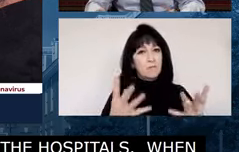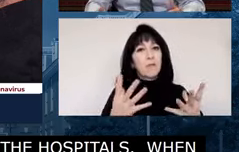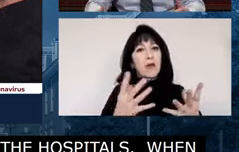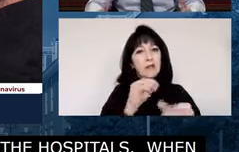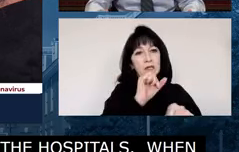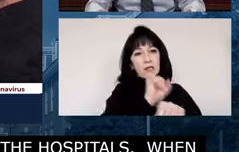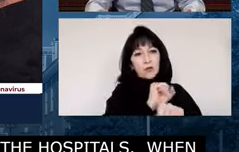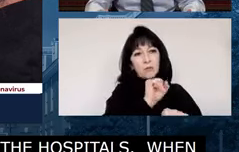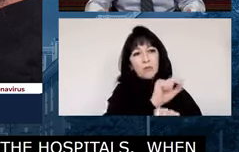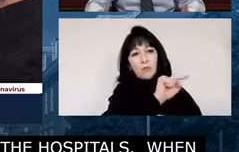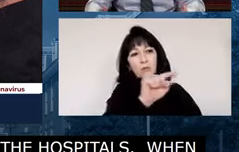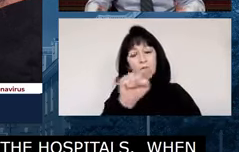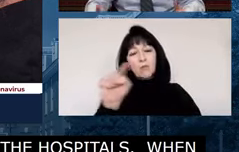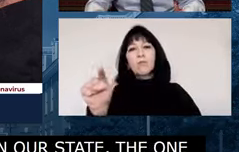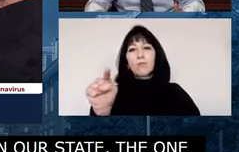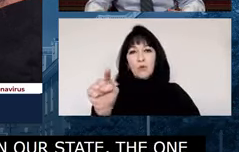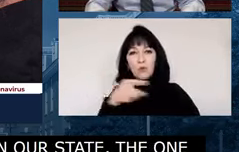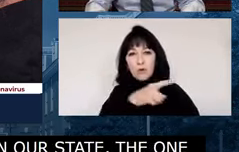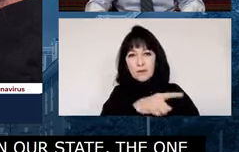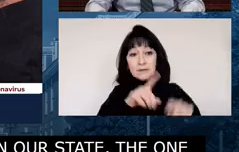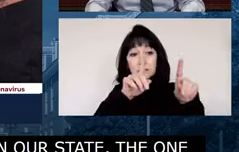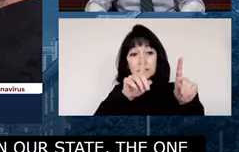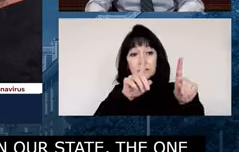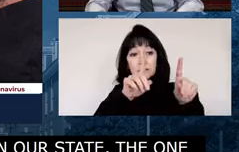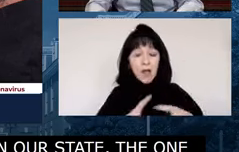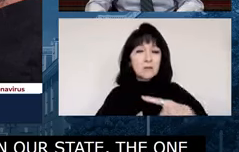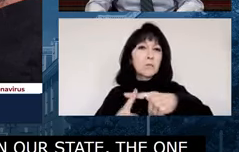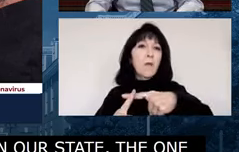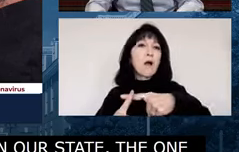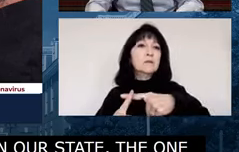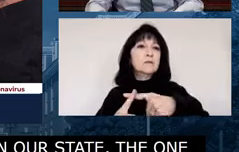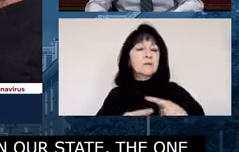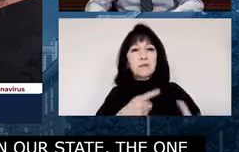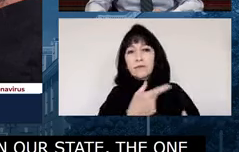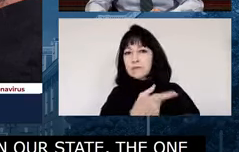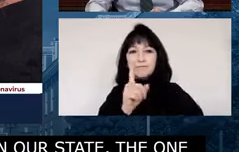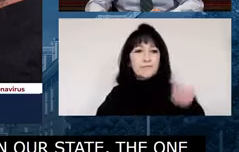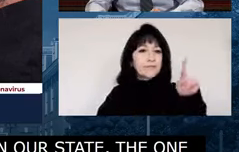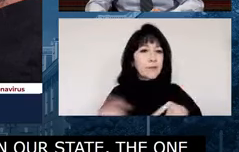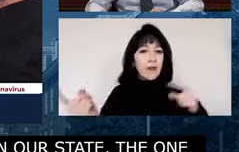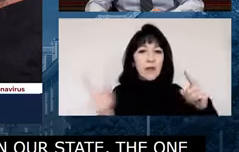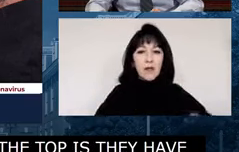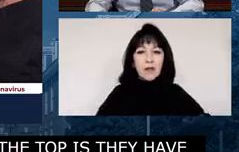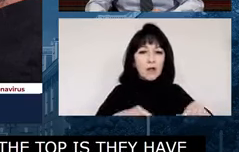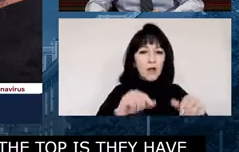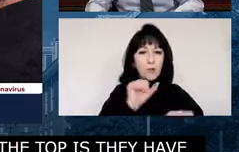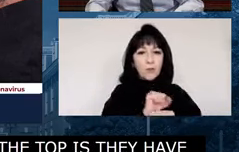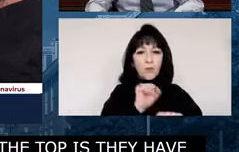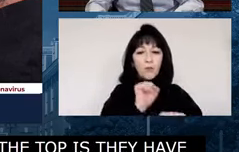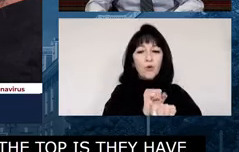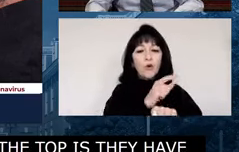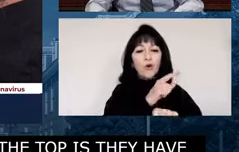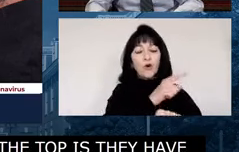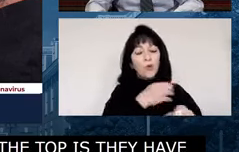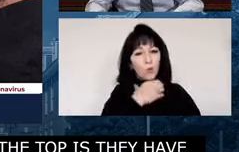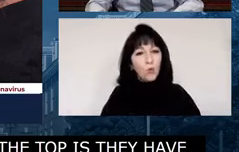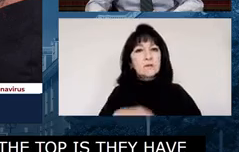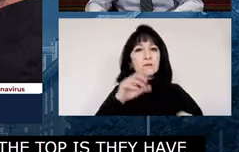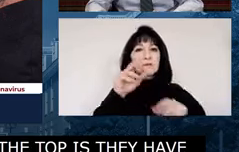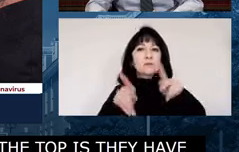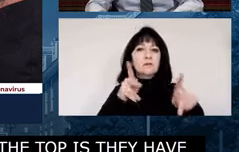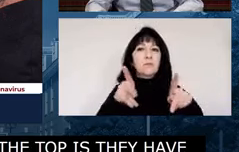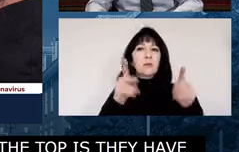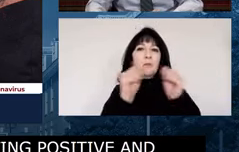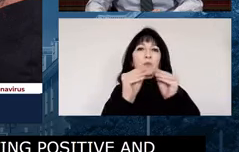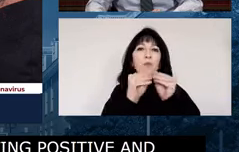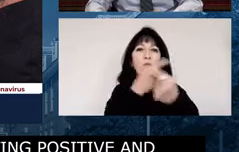tested positive, can't come to work, and it's really affecting negatively their businesses. I met with the Restaurant Association